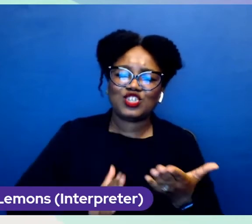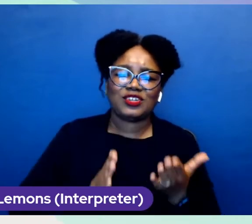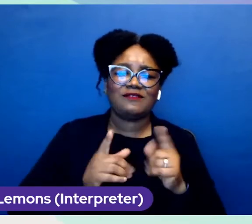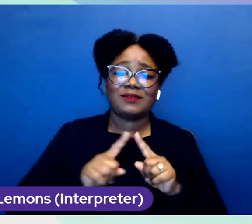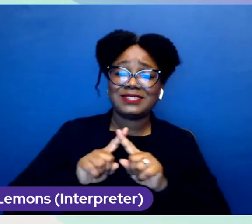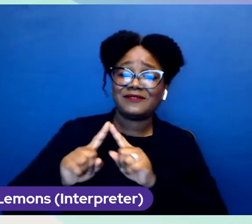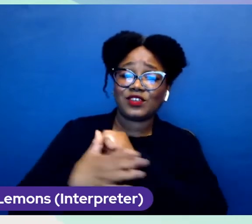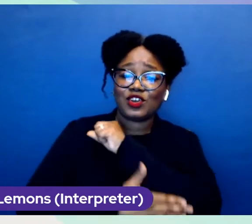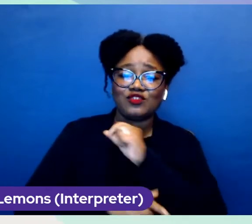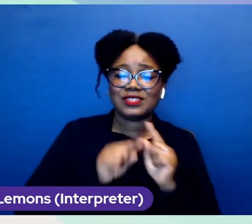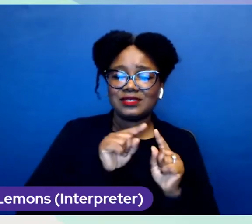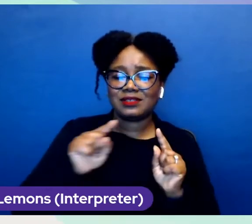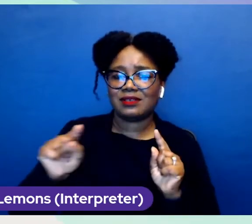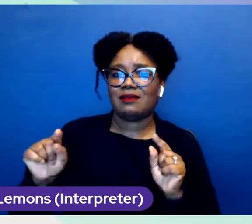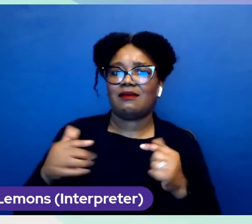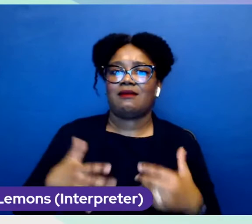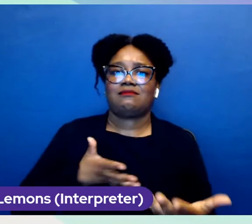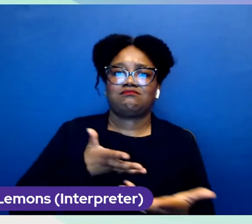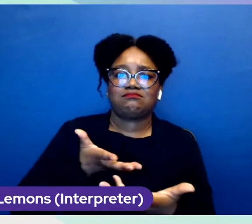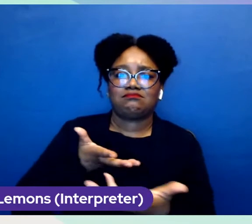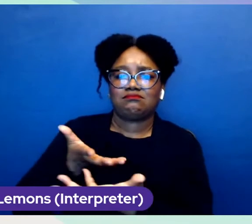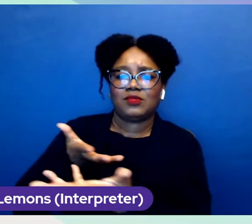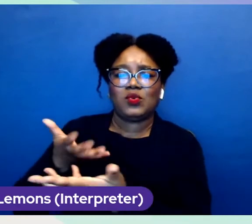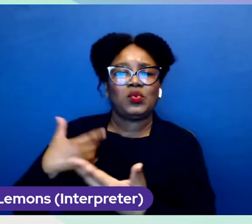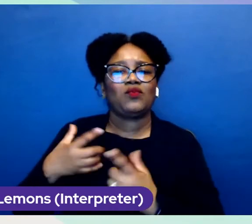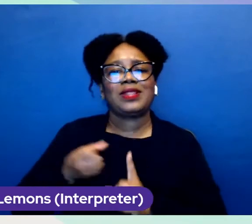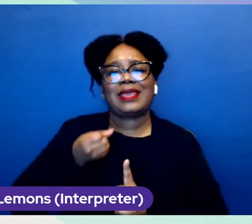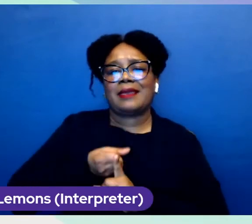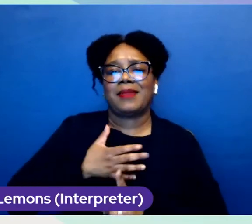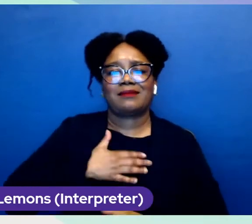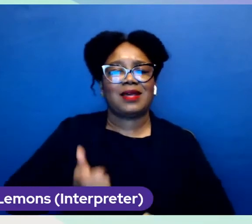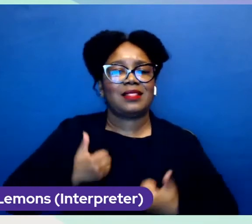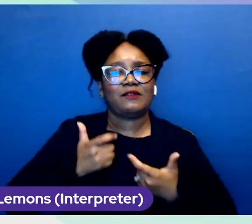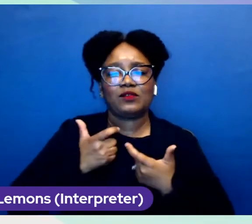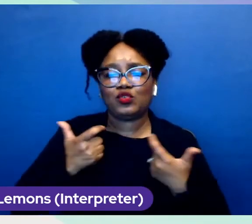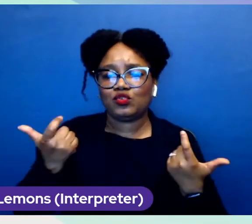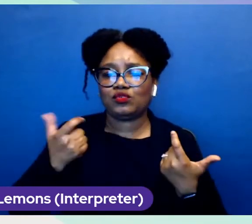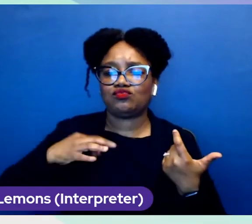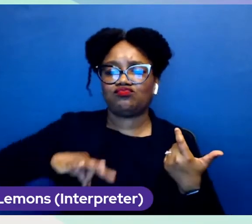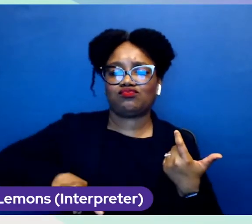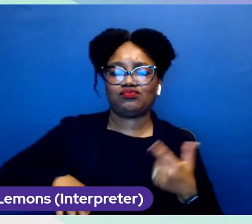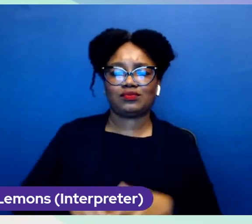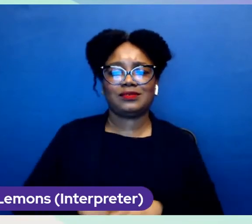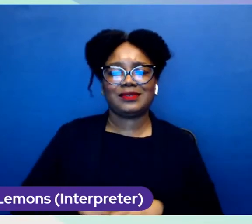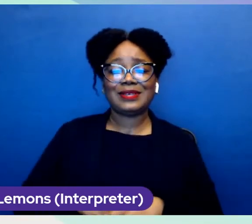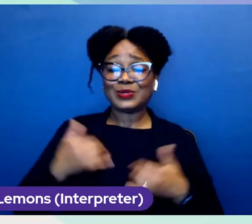as a human being. As a musician, I now am more affiliated to